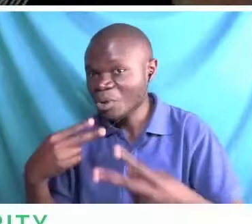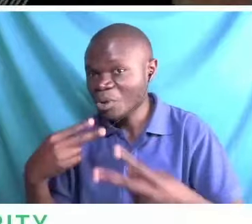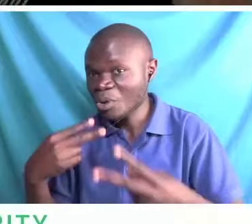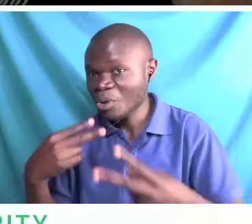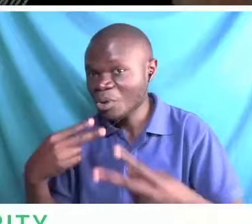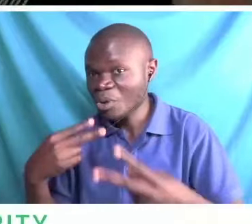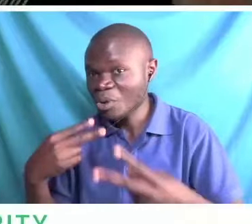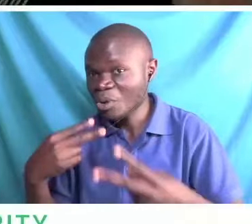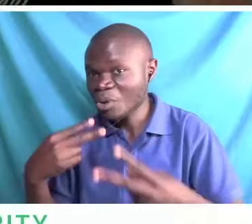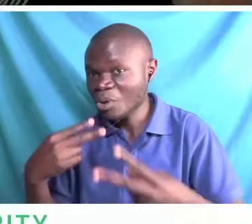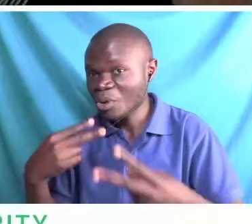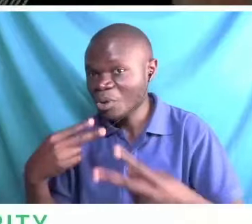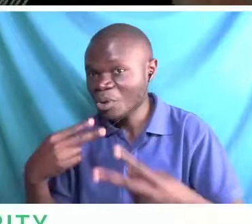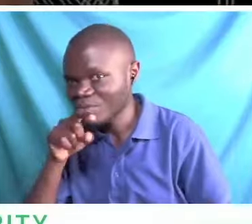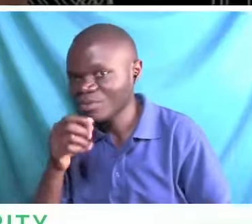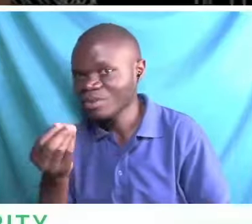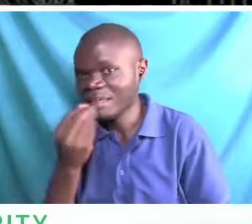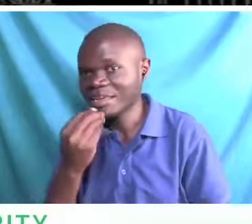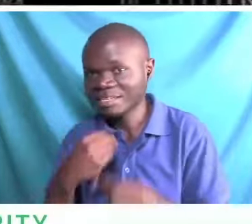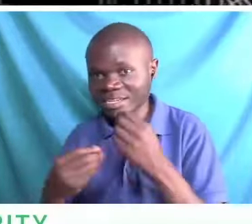Hallelujah.